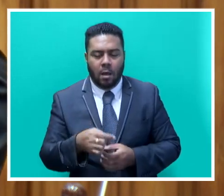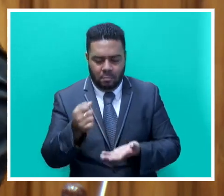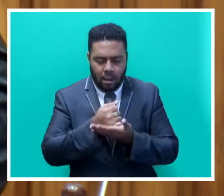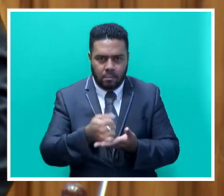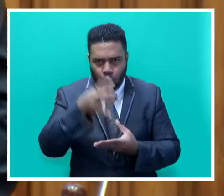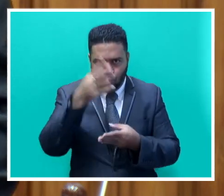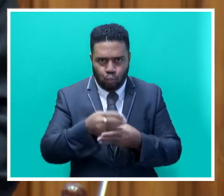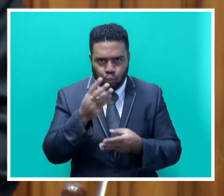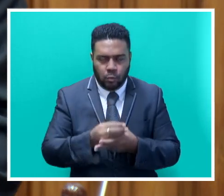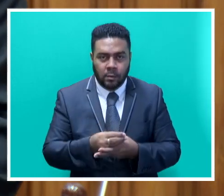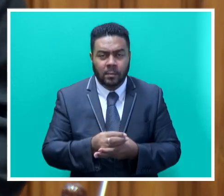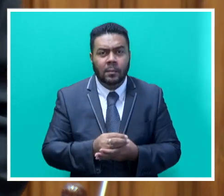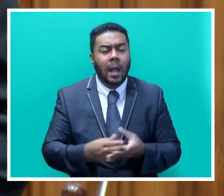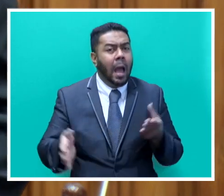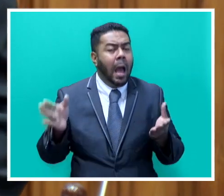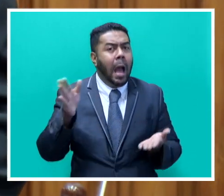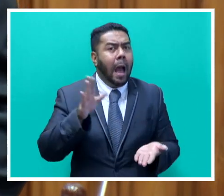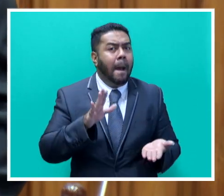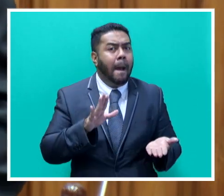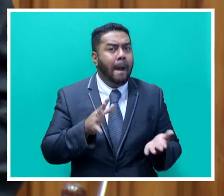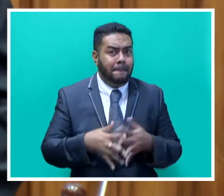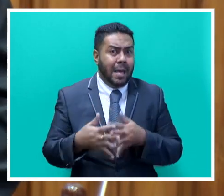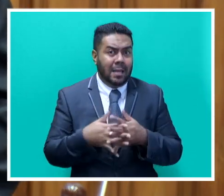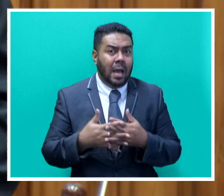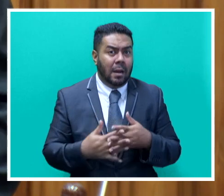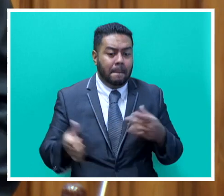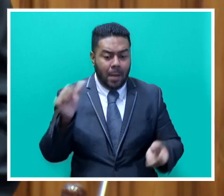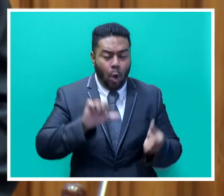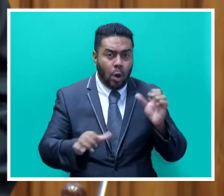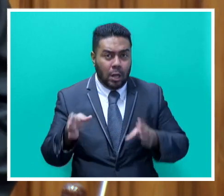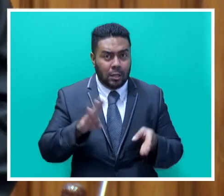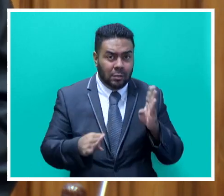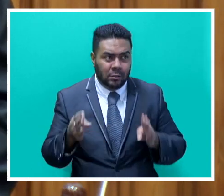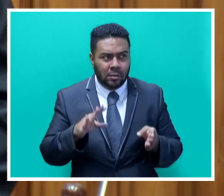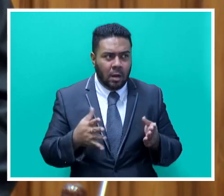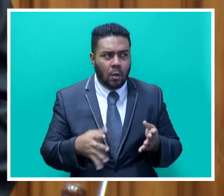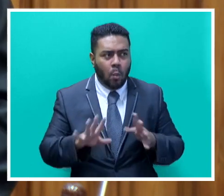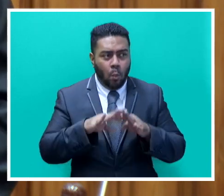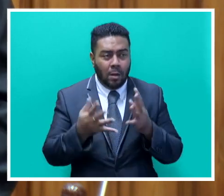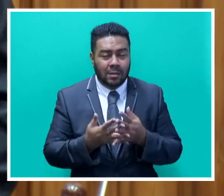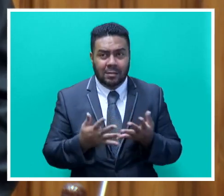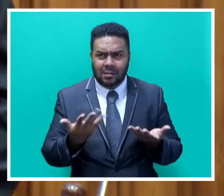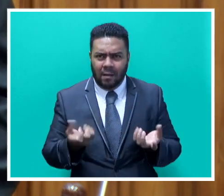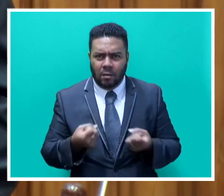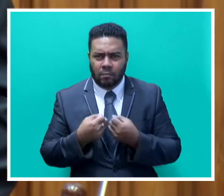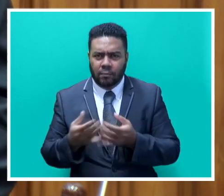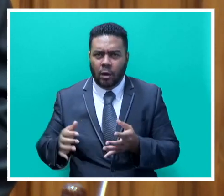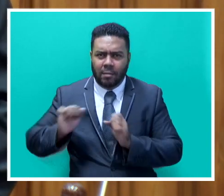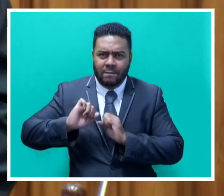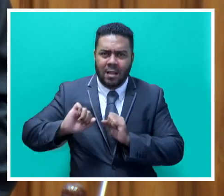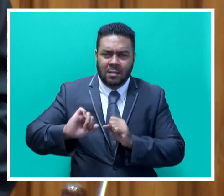American Microbiology Society. They said, to a world that has become very weary, yet accustomed to playing defense